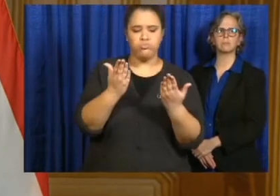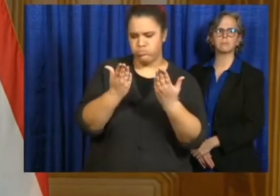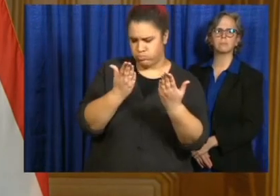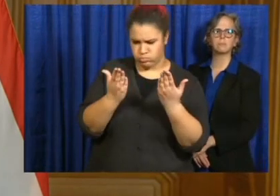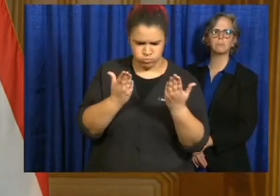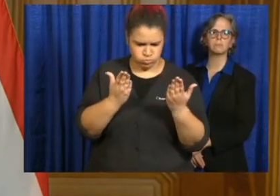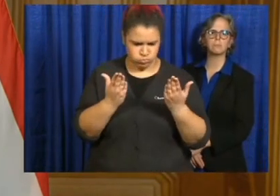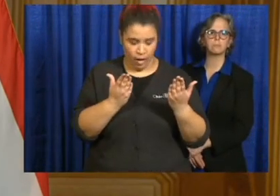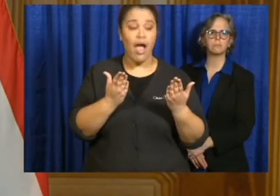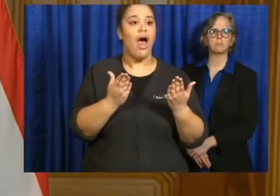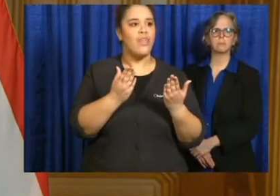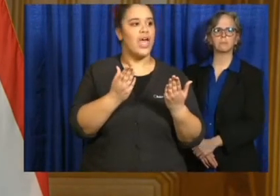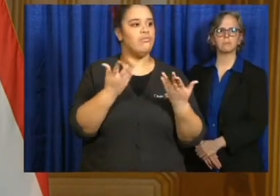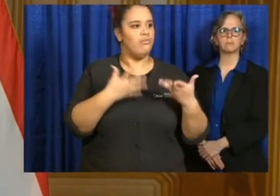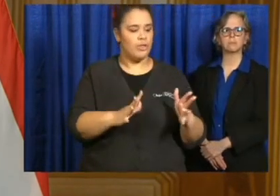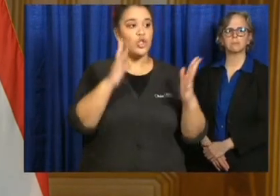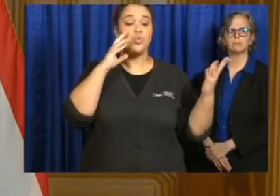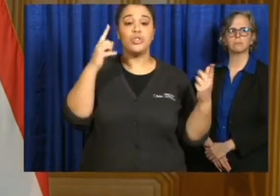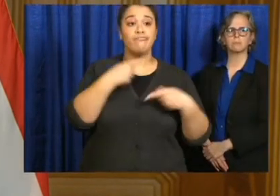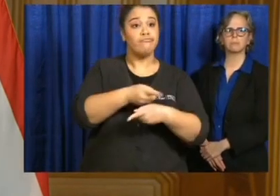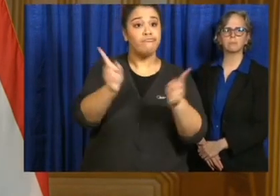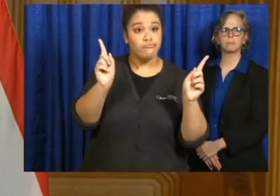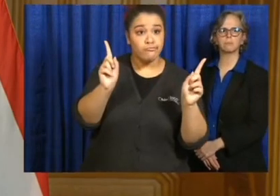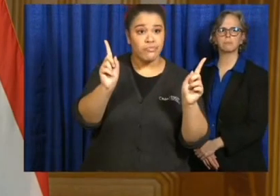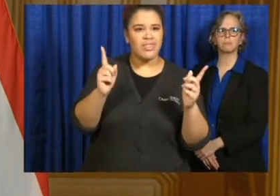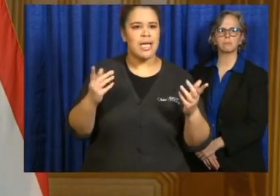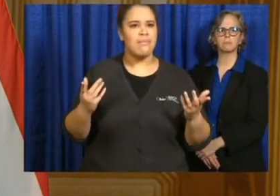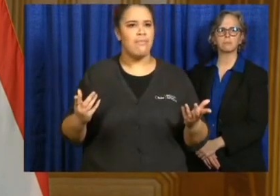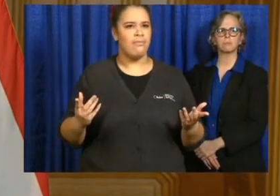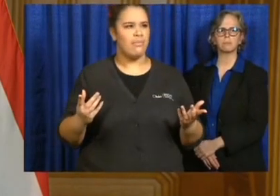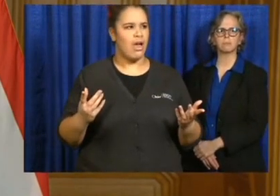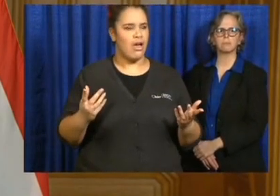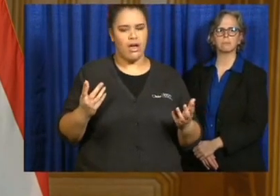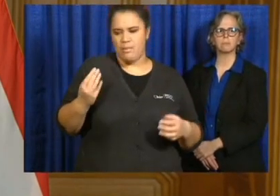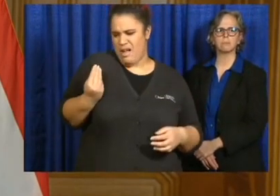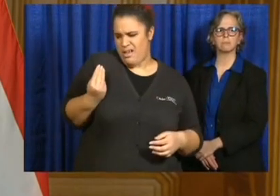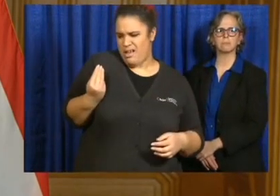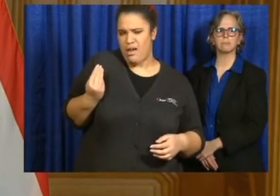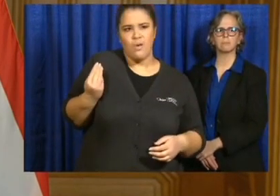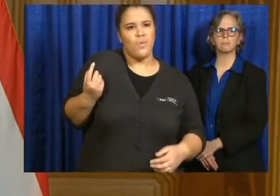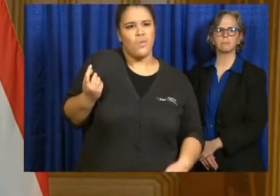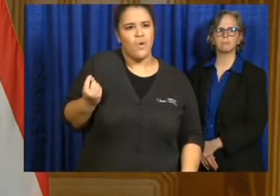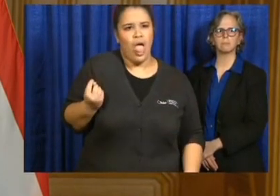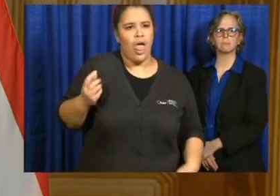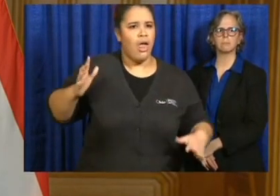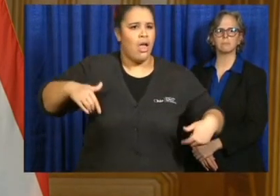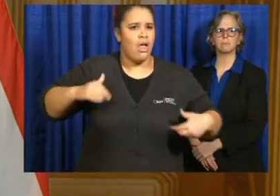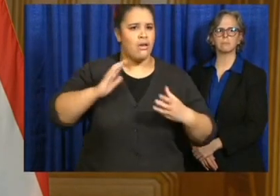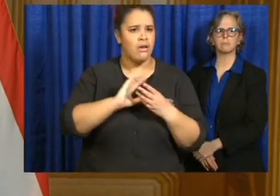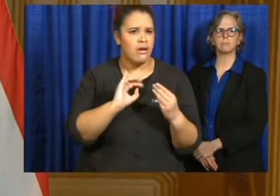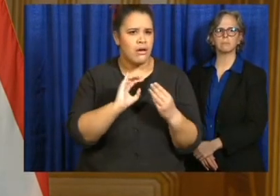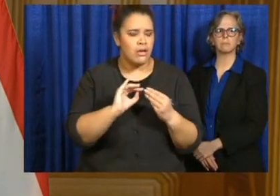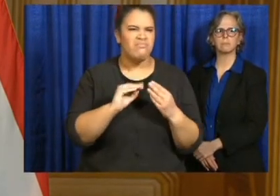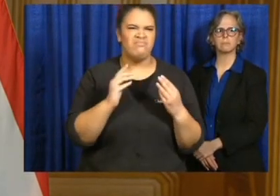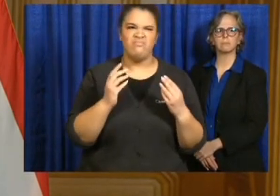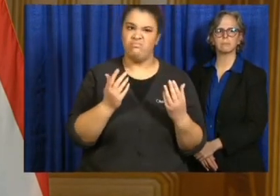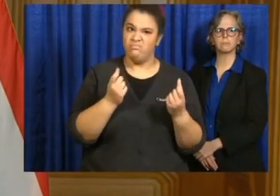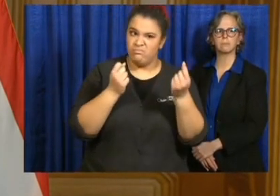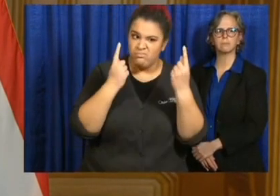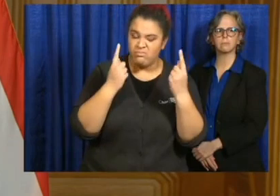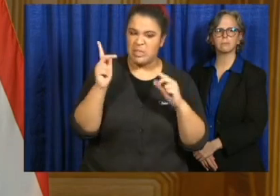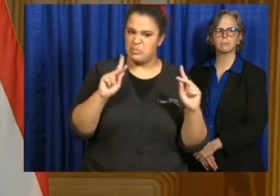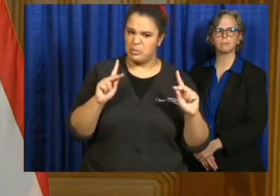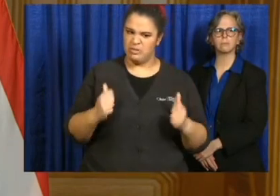we're hearing from, Ohioans are pretty anxious about wanting some concrete details of how their